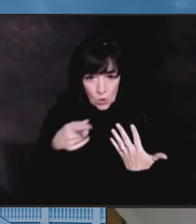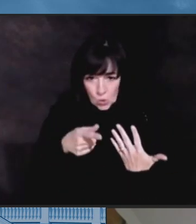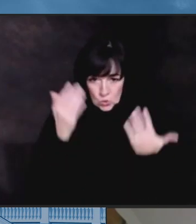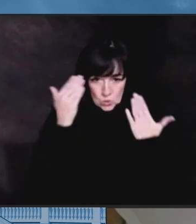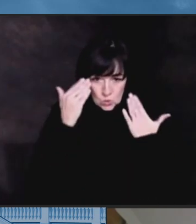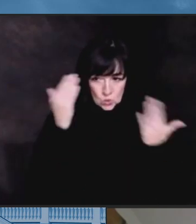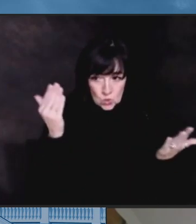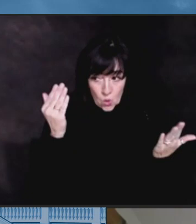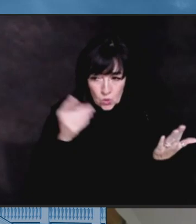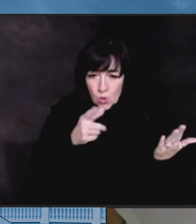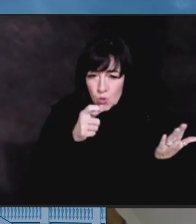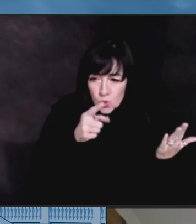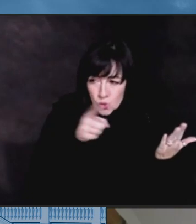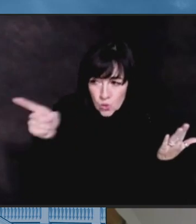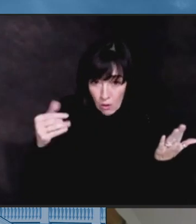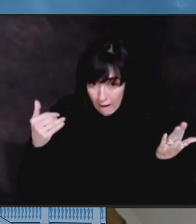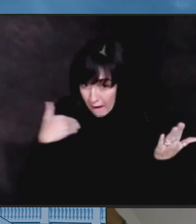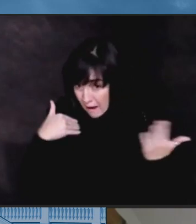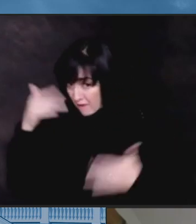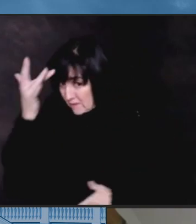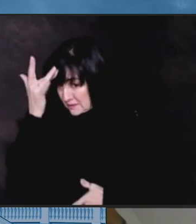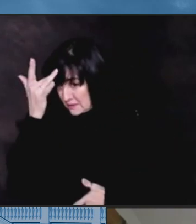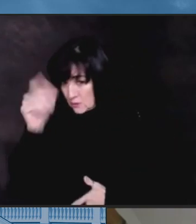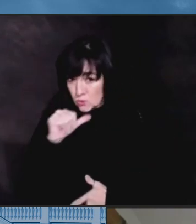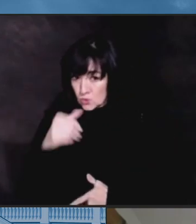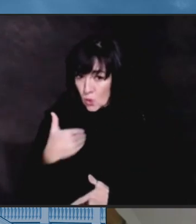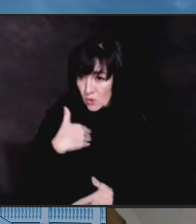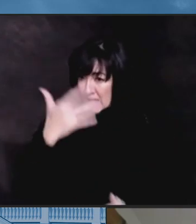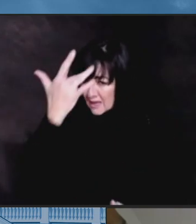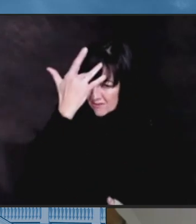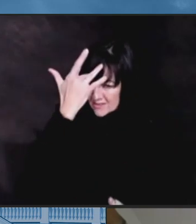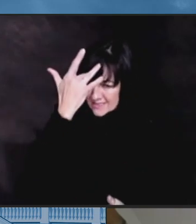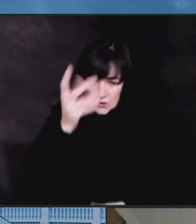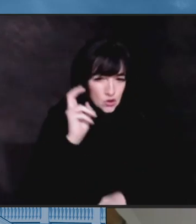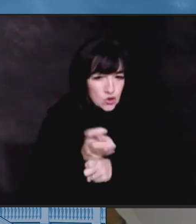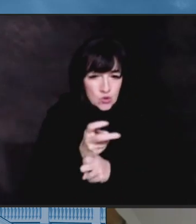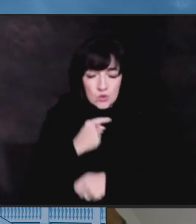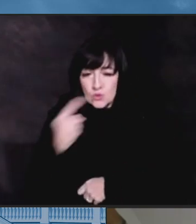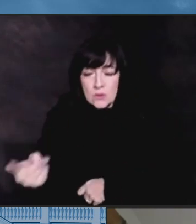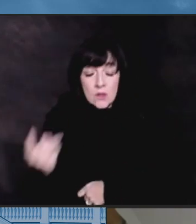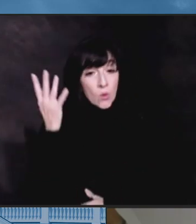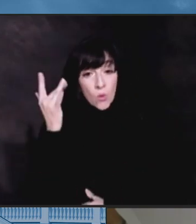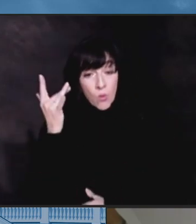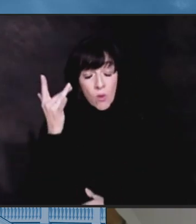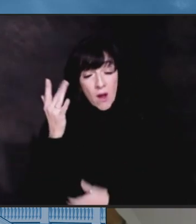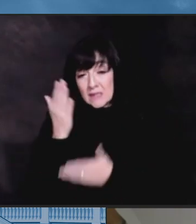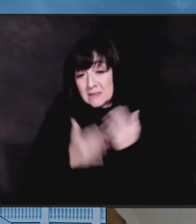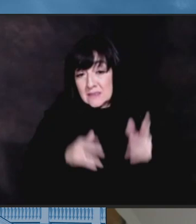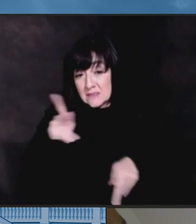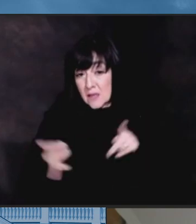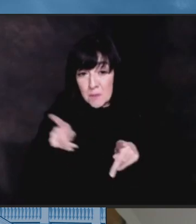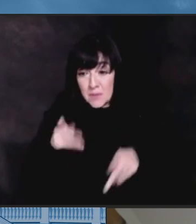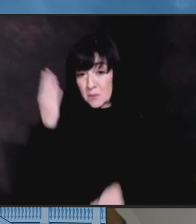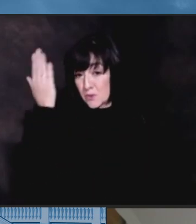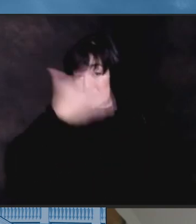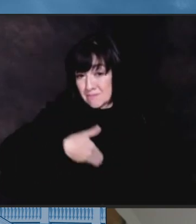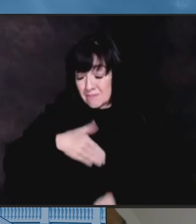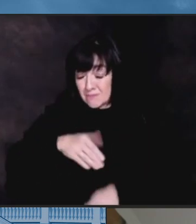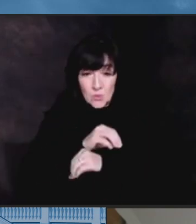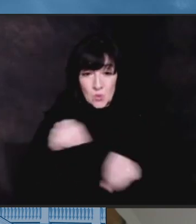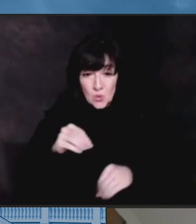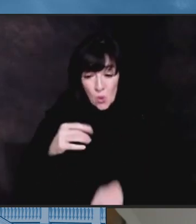virus, as well as that person who may not be symptomatic and doesn't know that they are carrying the virus and might